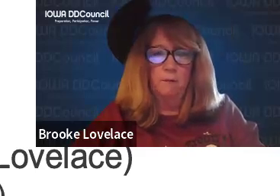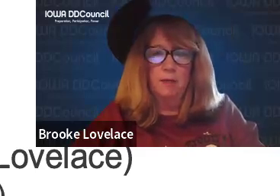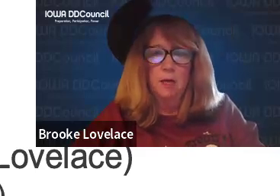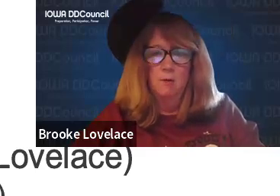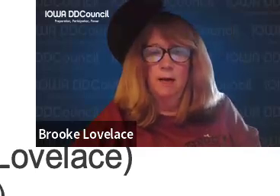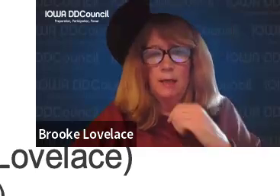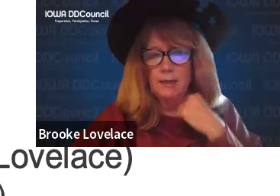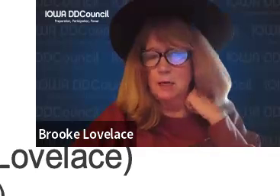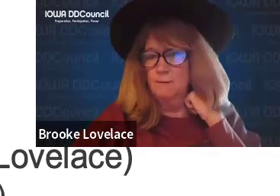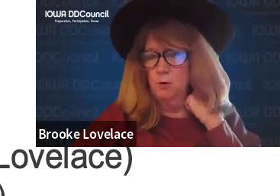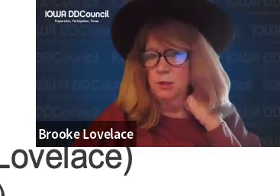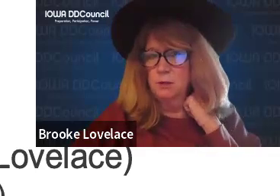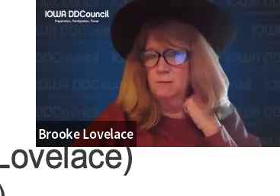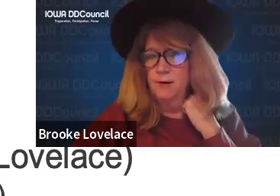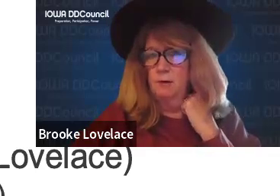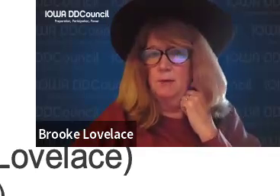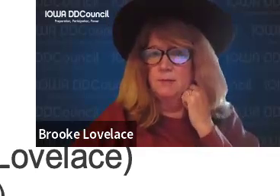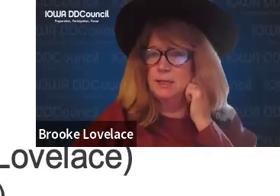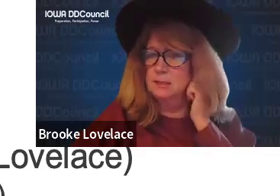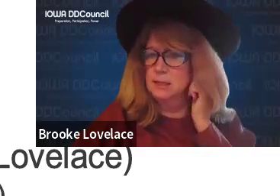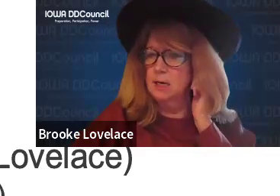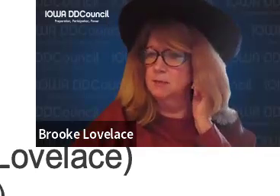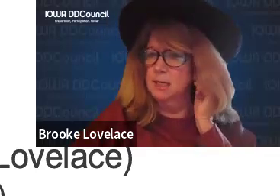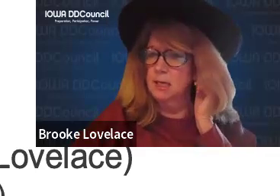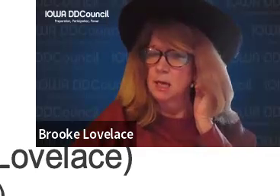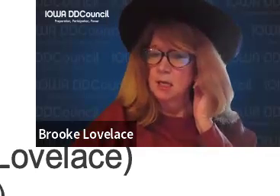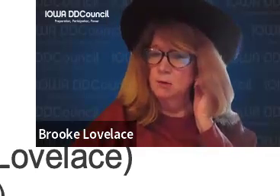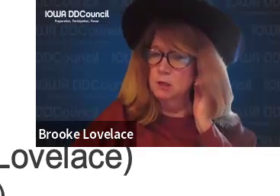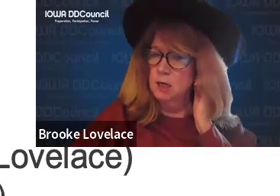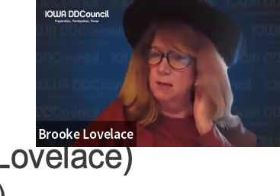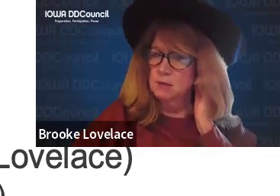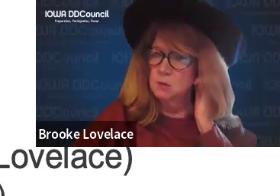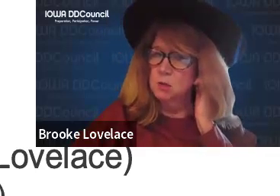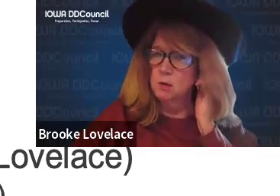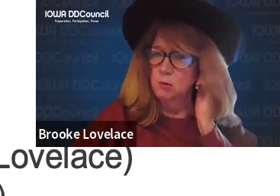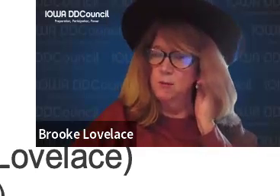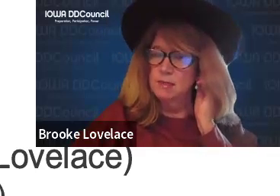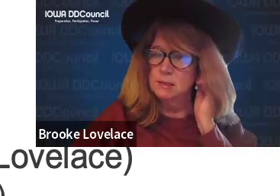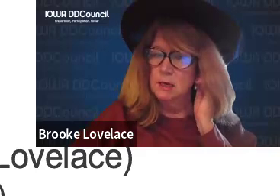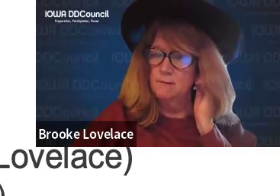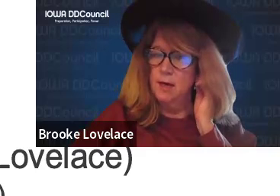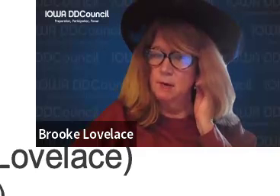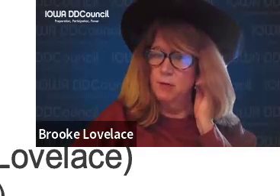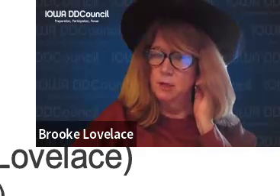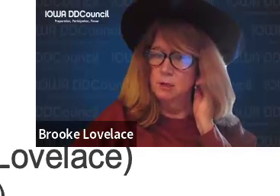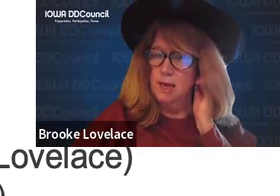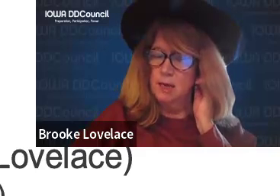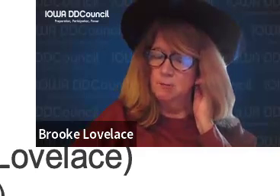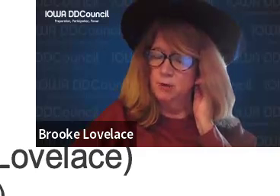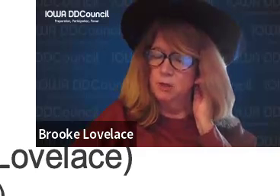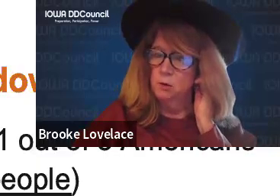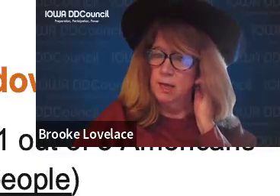us off, but we've got a lot to cover. We're going to do the federal update, a state update. Then we're going to talk about some new employment stuff and a